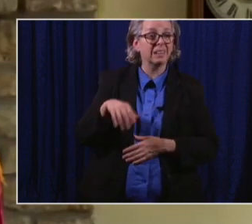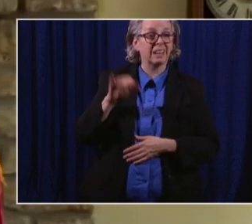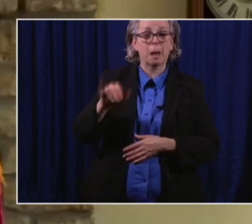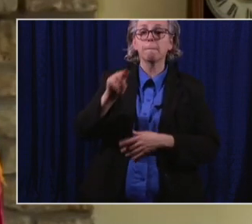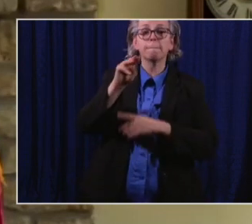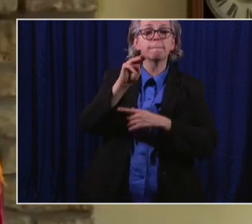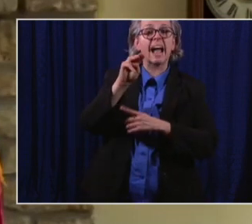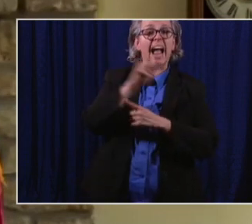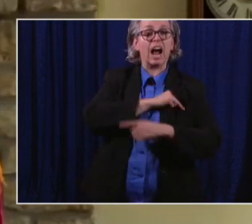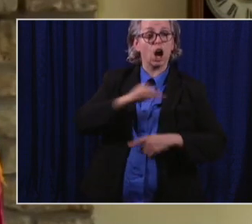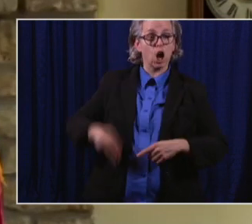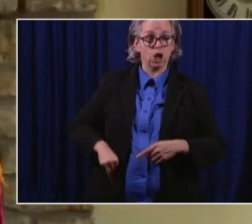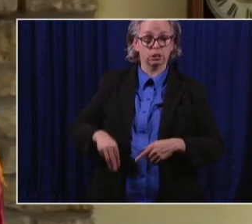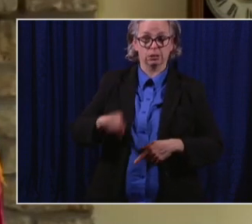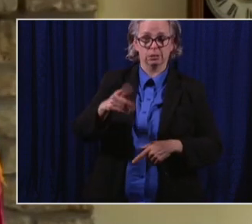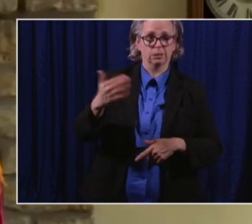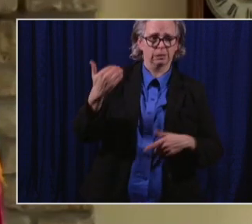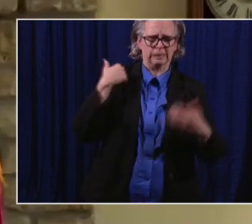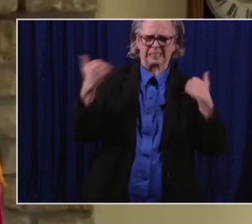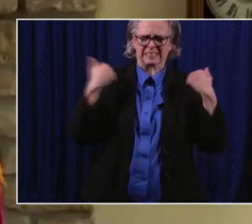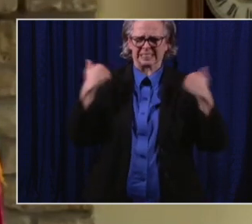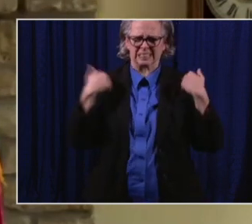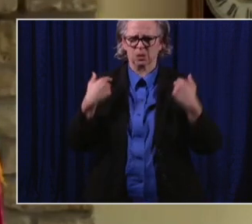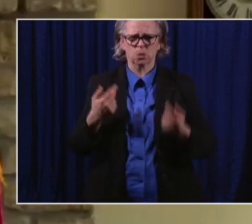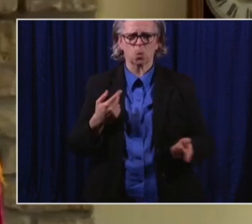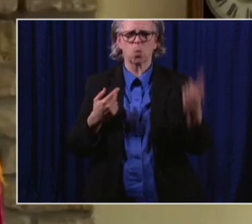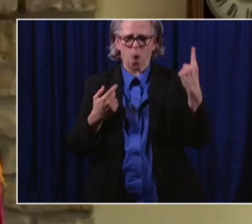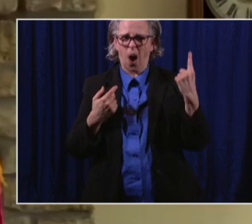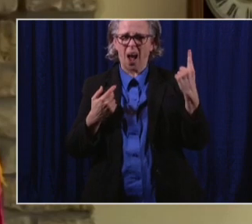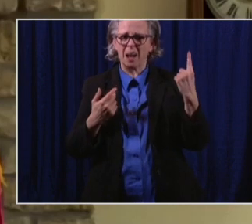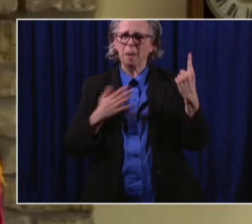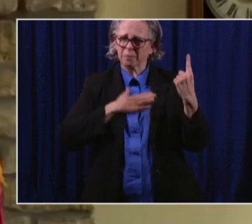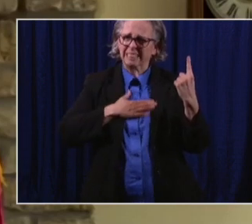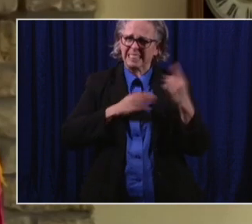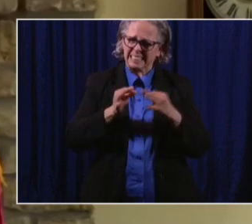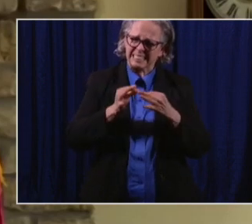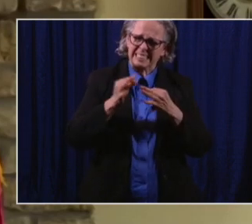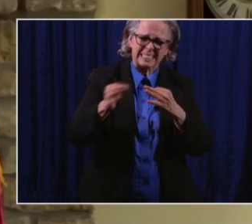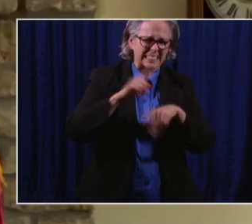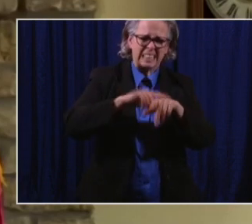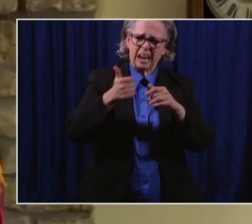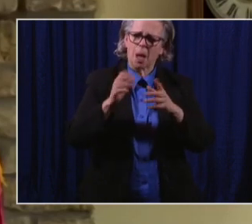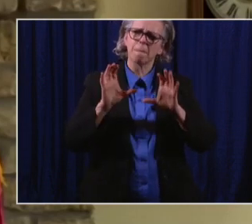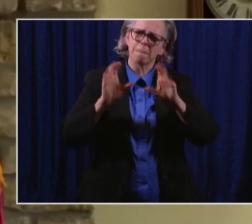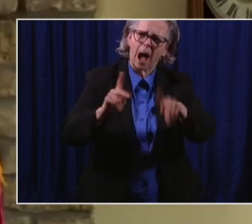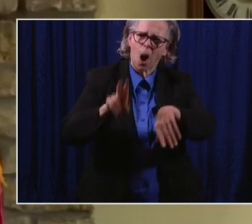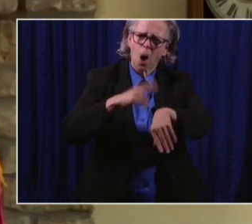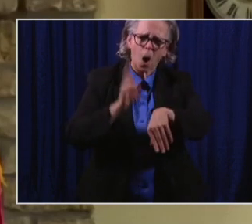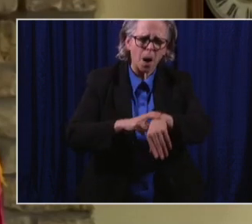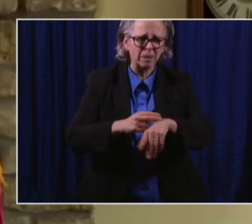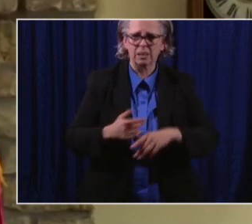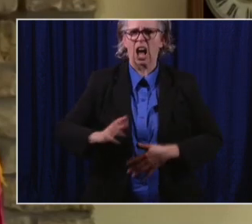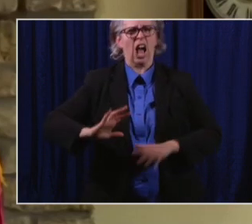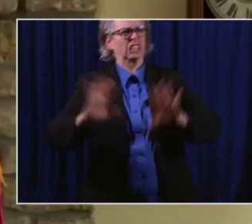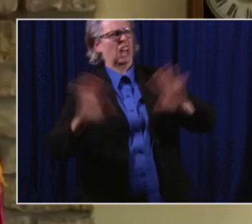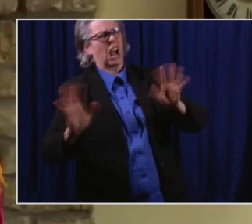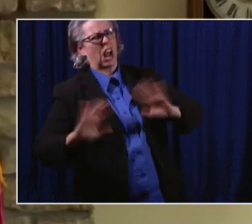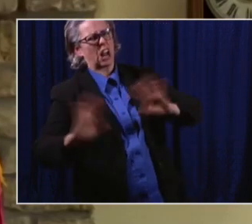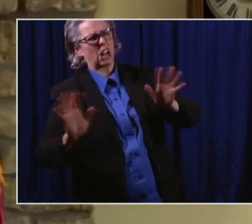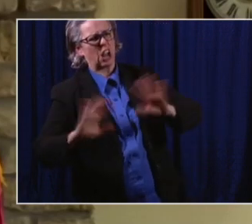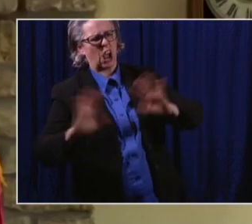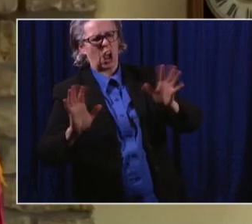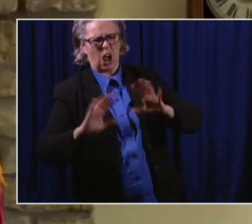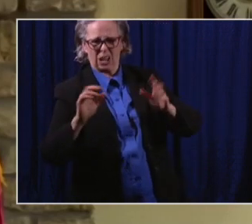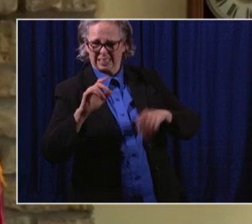it, but we have most of the other mayors that are talking to us are saying, they do not want to see that done. And so we're trying to balance,